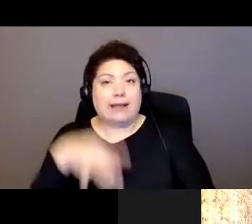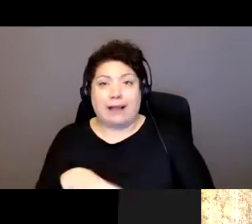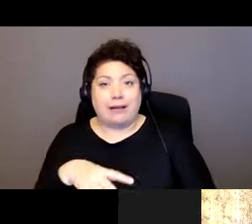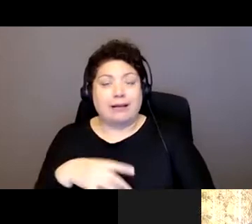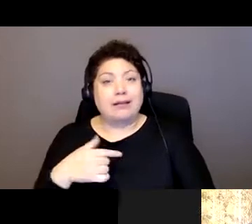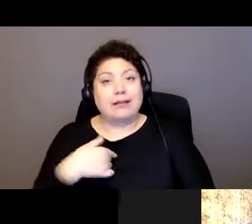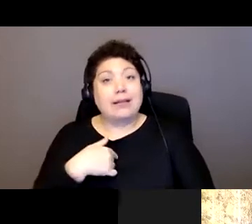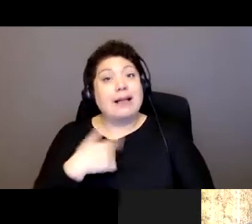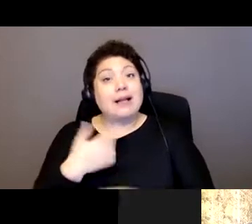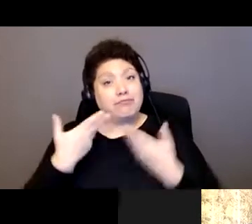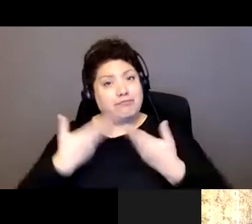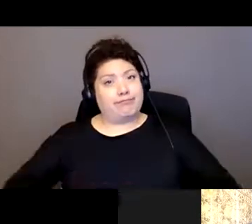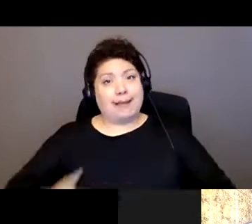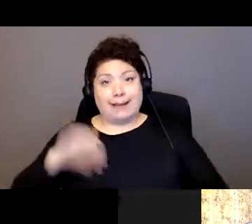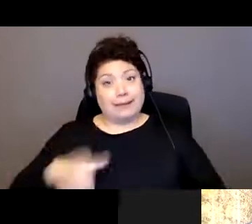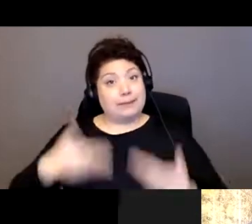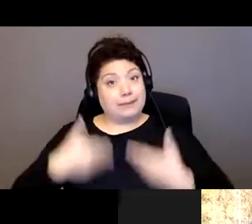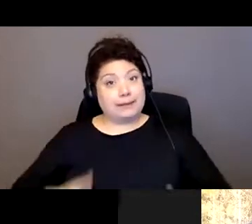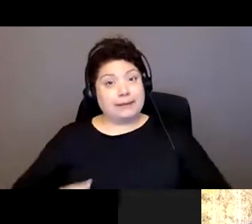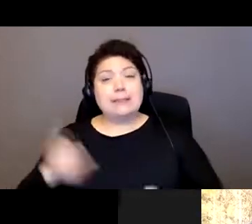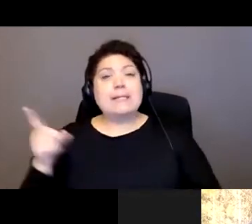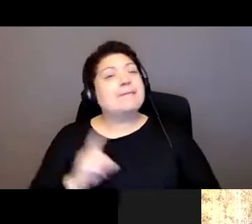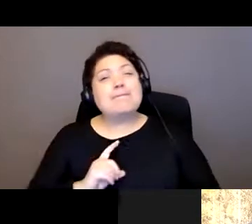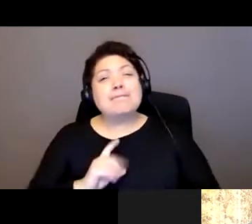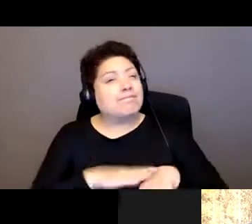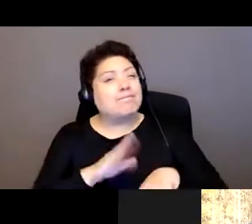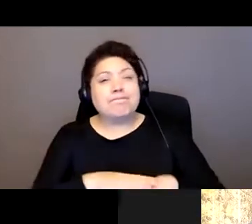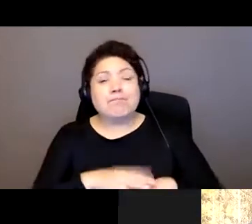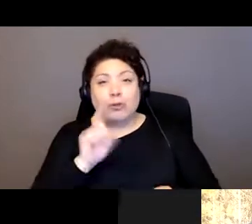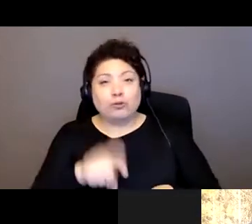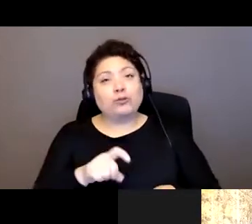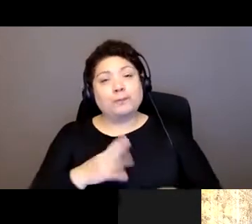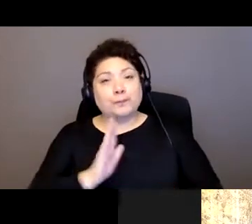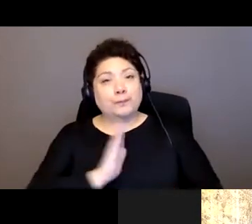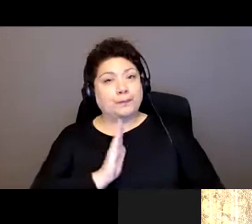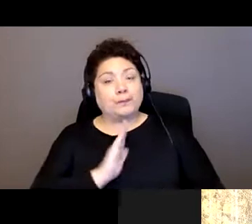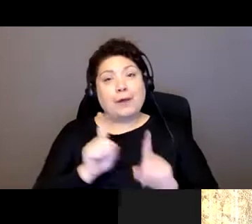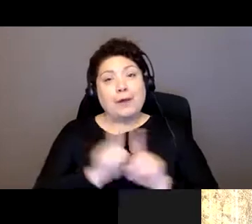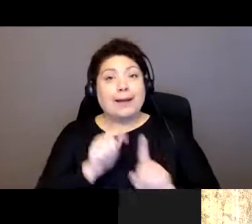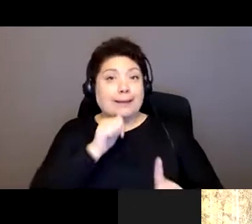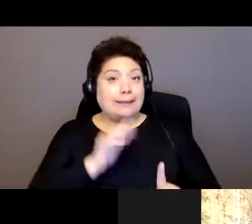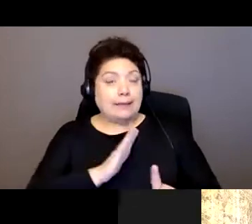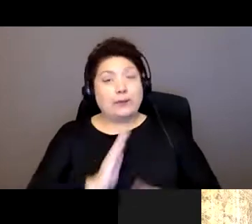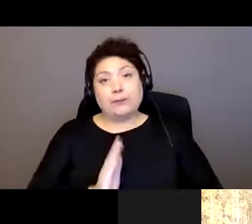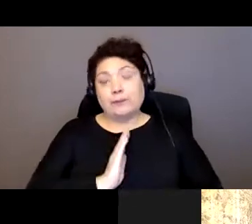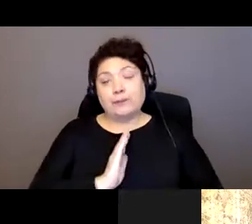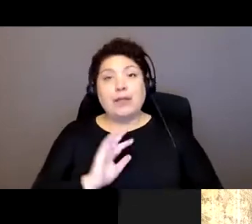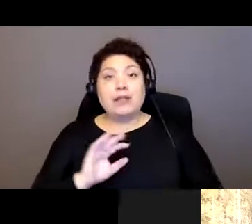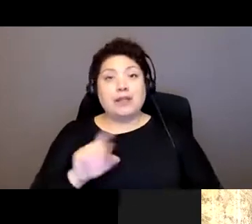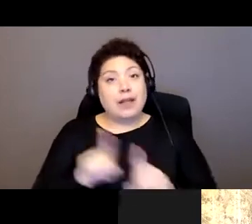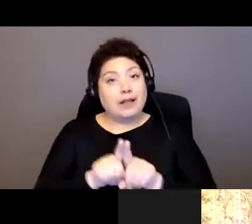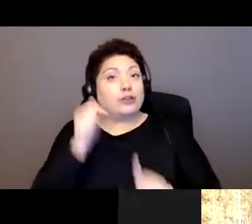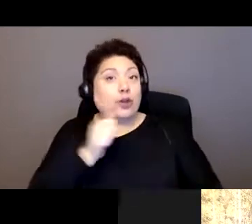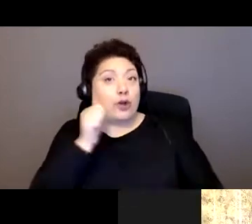me, and they wanted me to act like a lady or to act like a girl. Now, I don't know how girls supposed to act